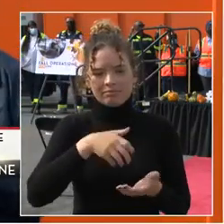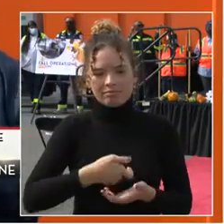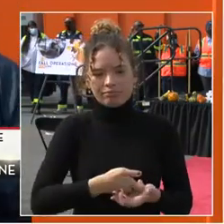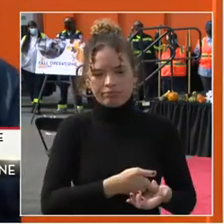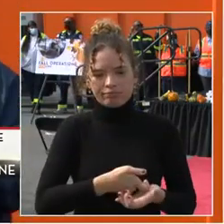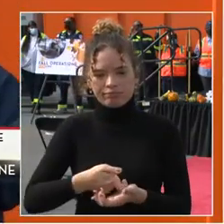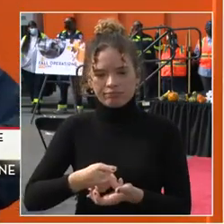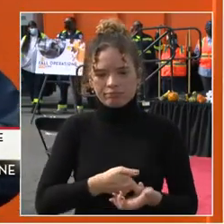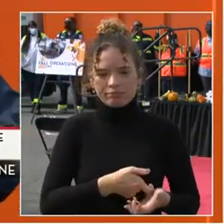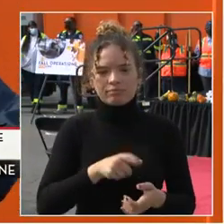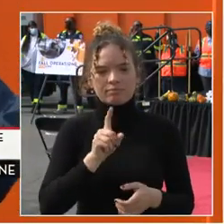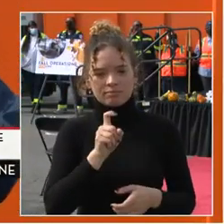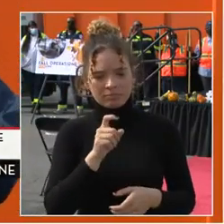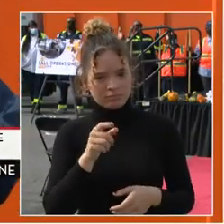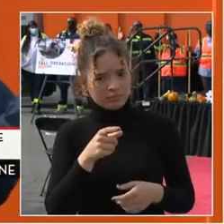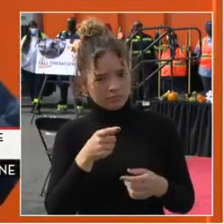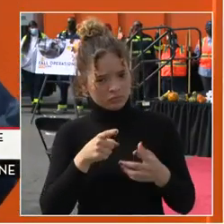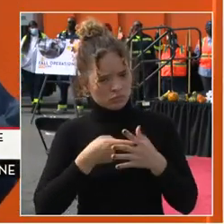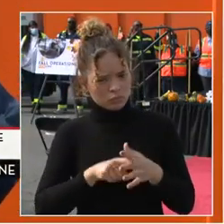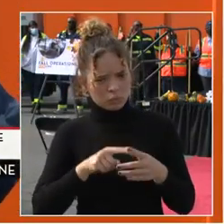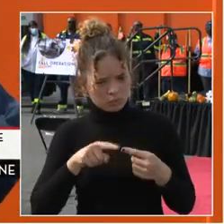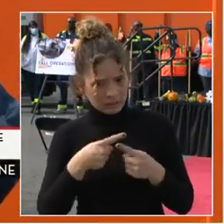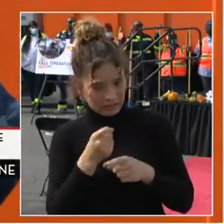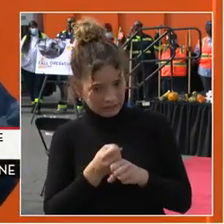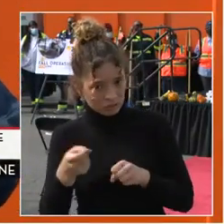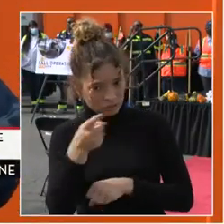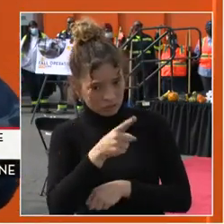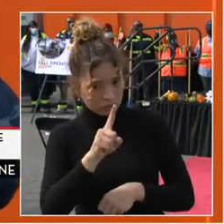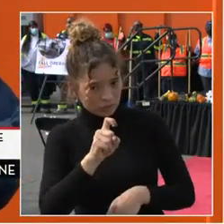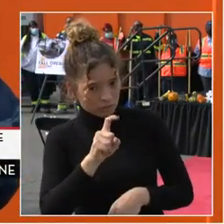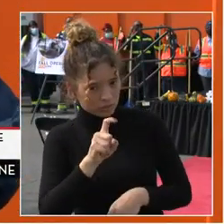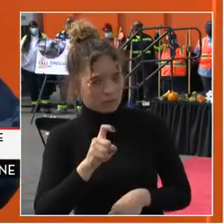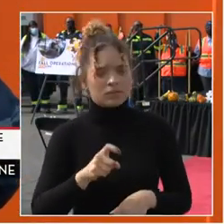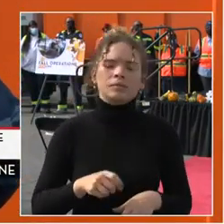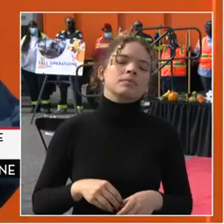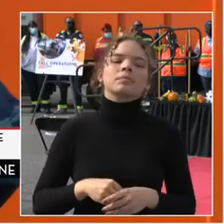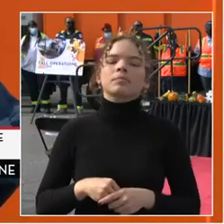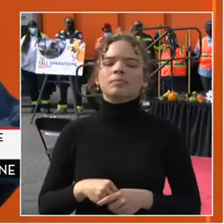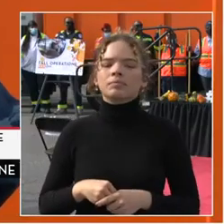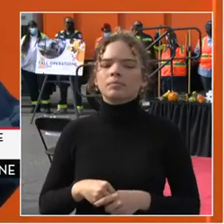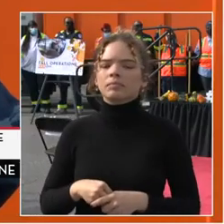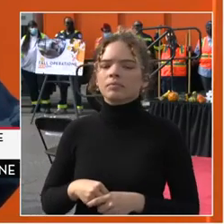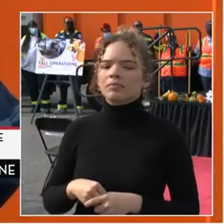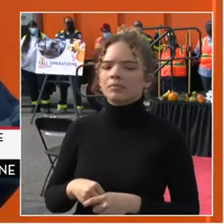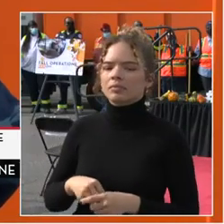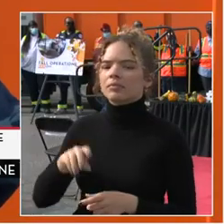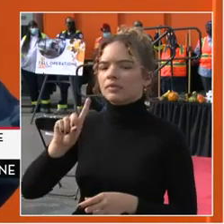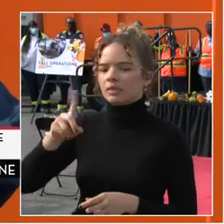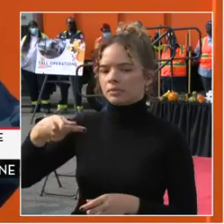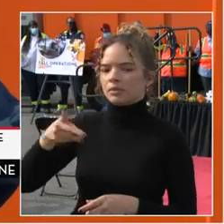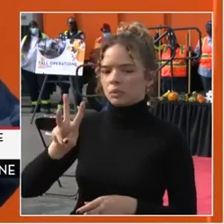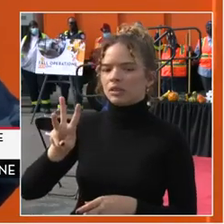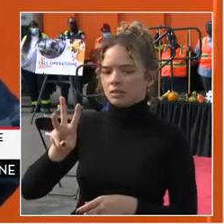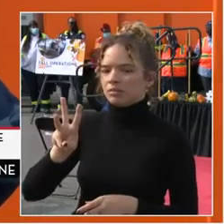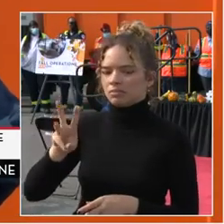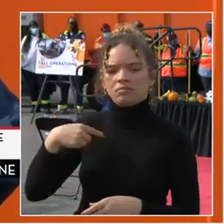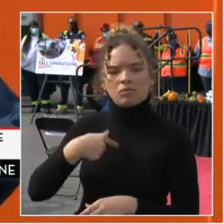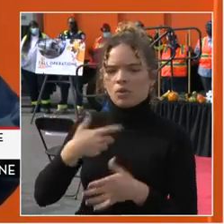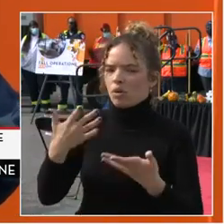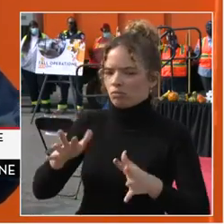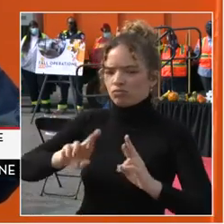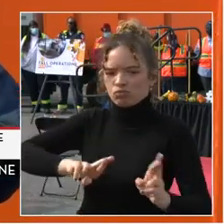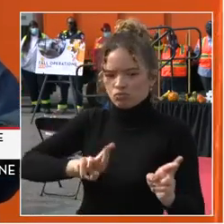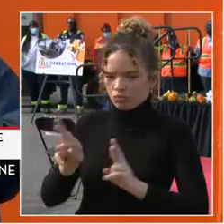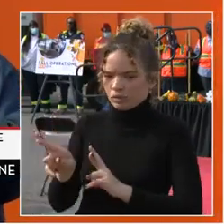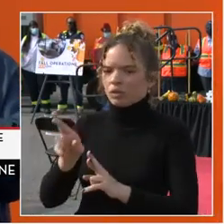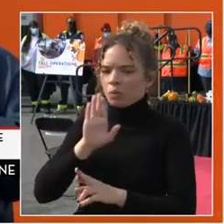Thank you for your question. DPW is ahead of the requirement. We are beginning this leaf season using electric-powered,